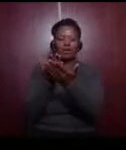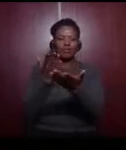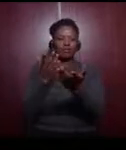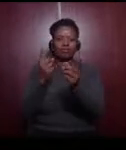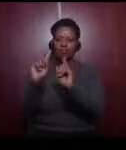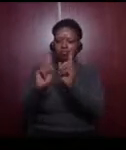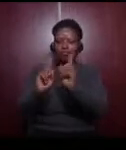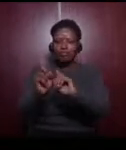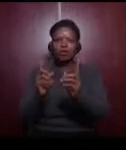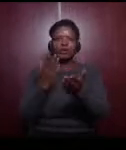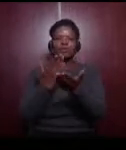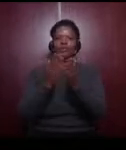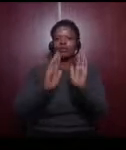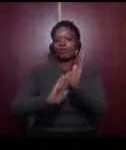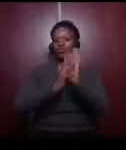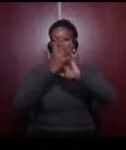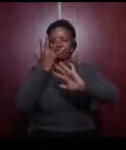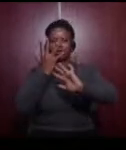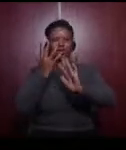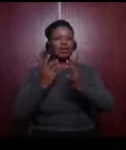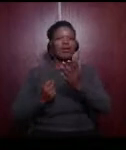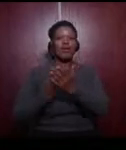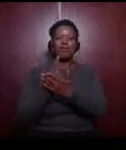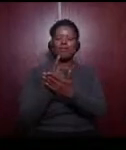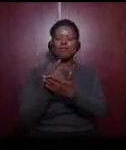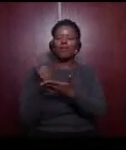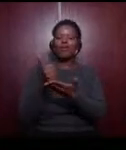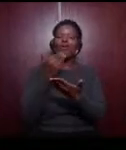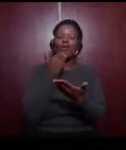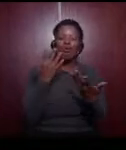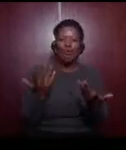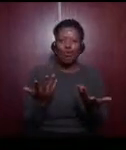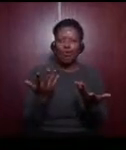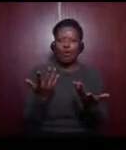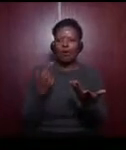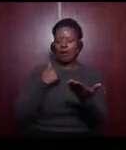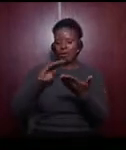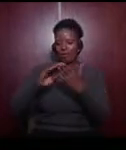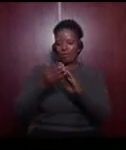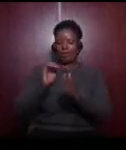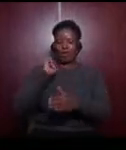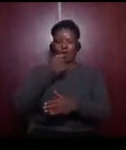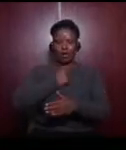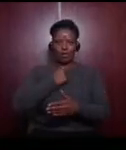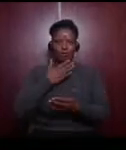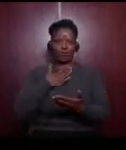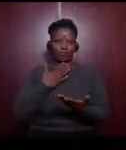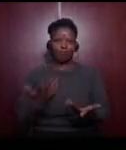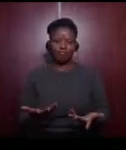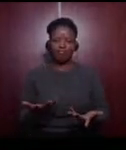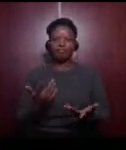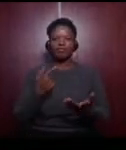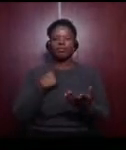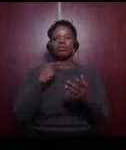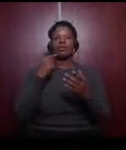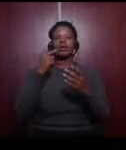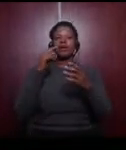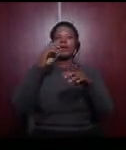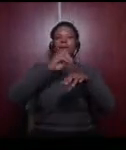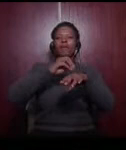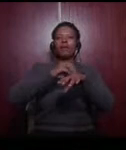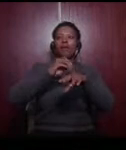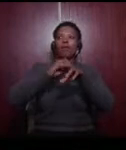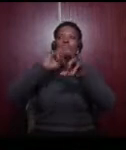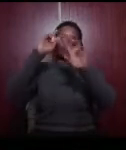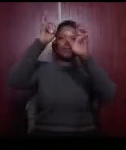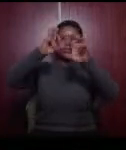been affected by disasters in our community. My last issue is the issue of load shedding.